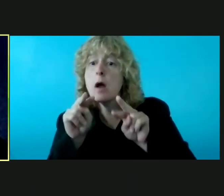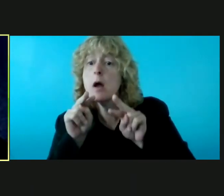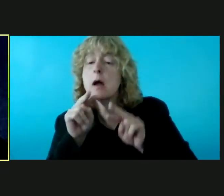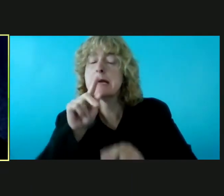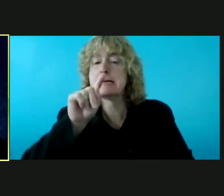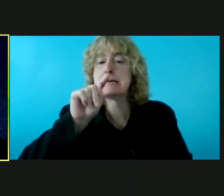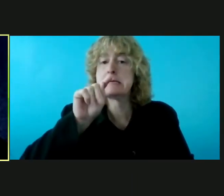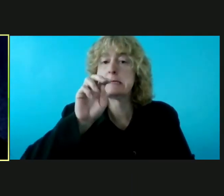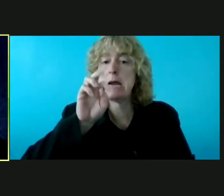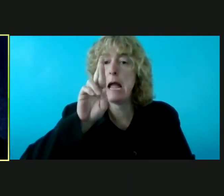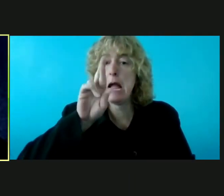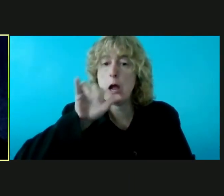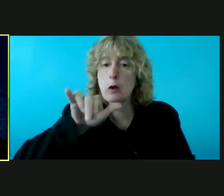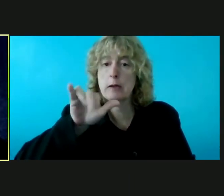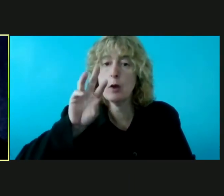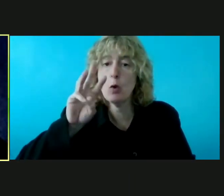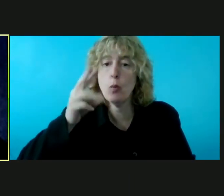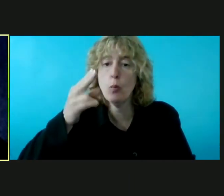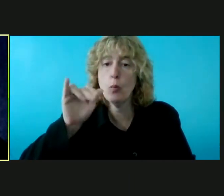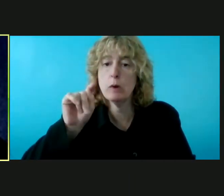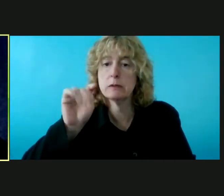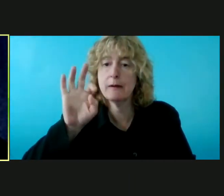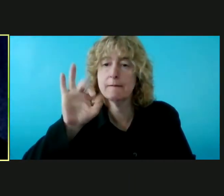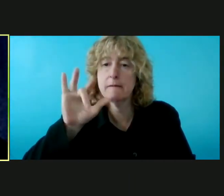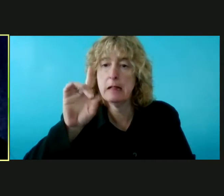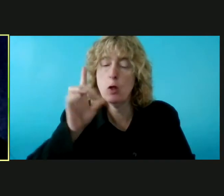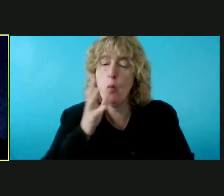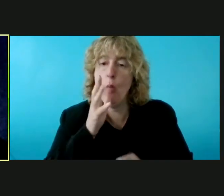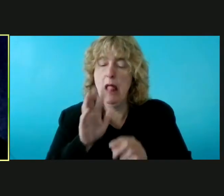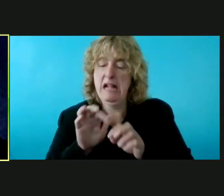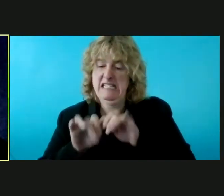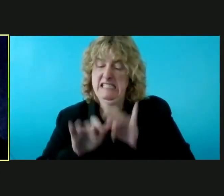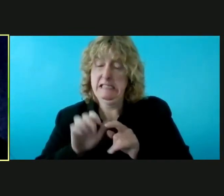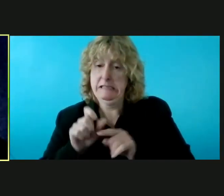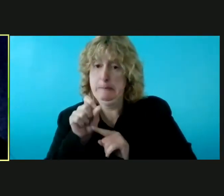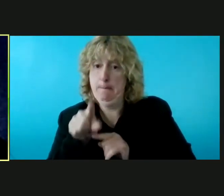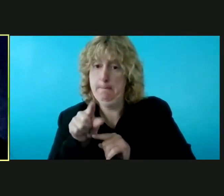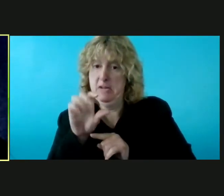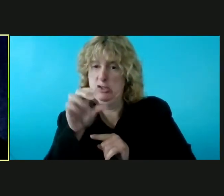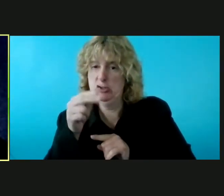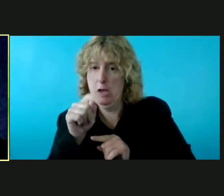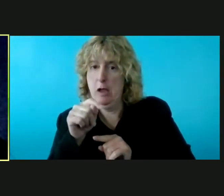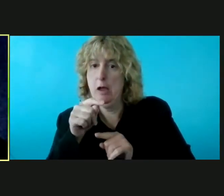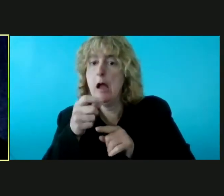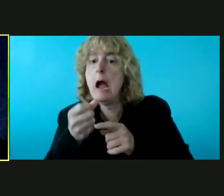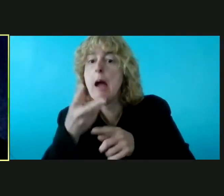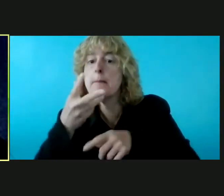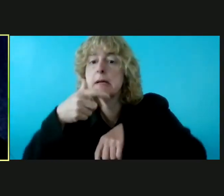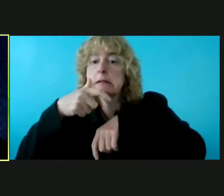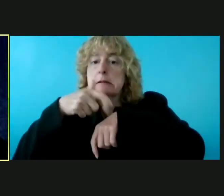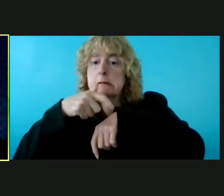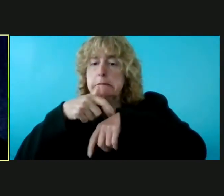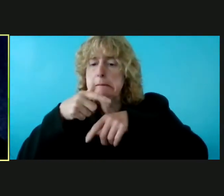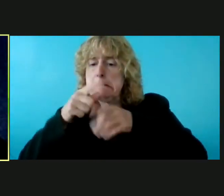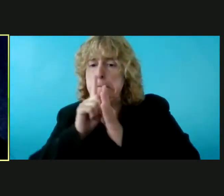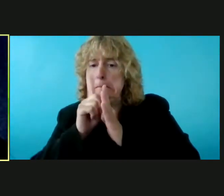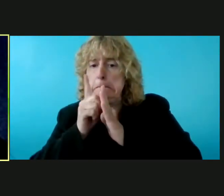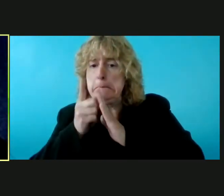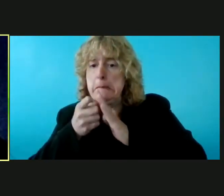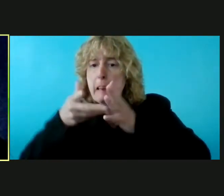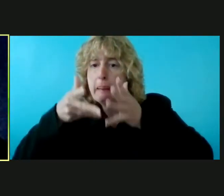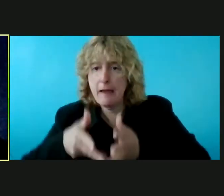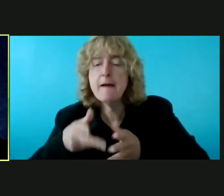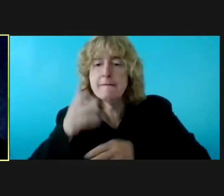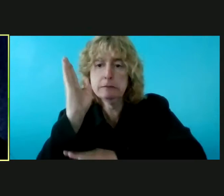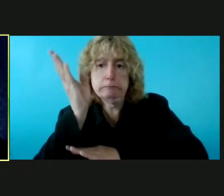chat you your remaining time. He also will chat you if you need to slow down. So please make sure you're just keeping